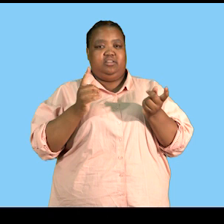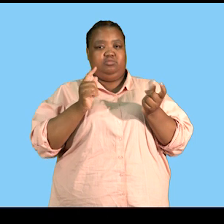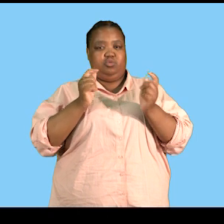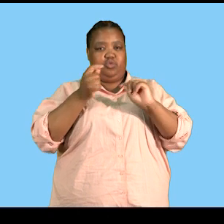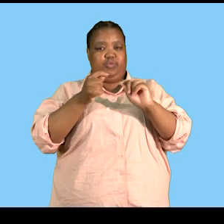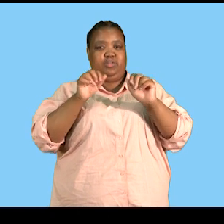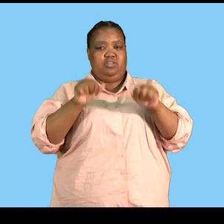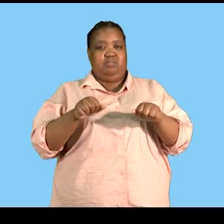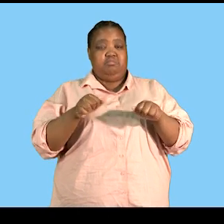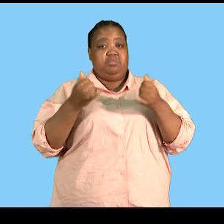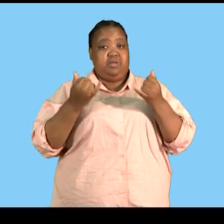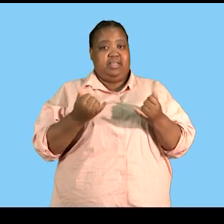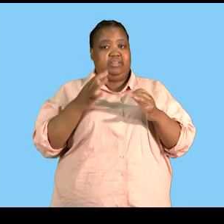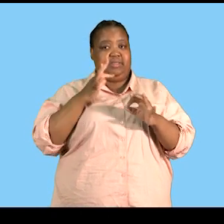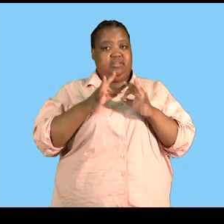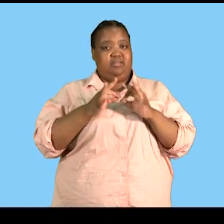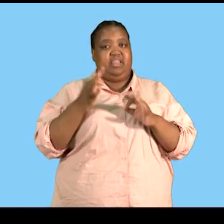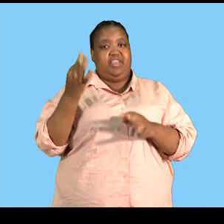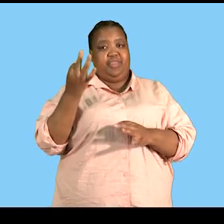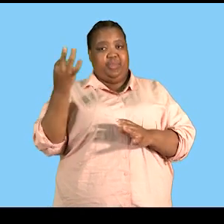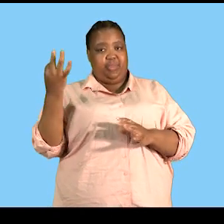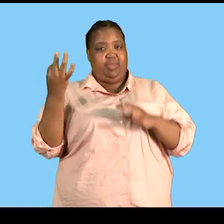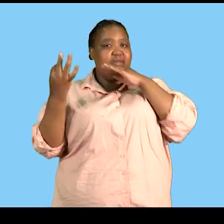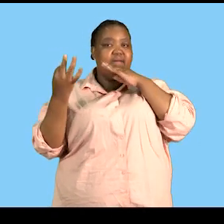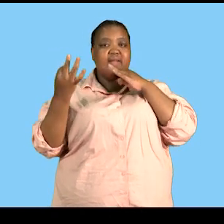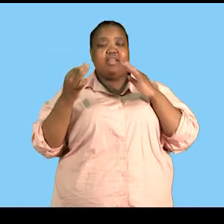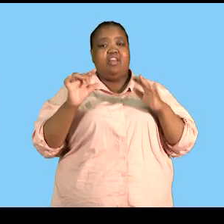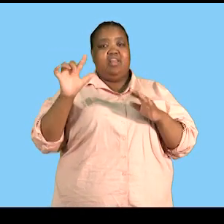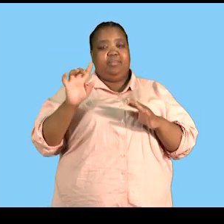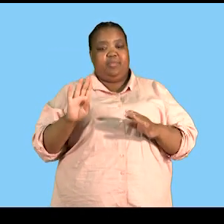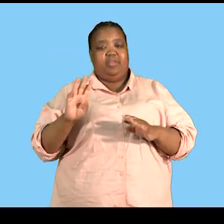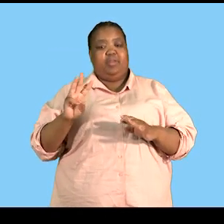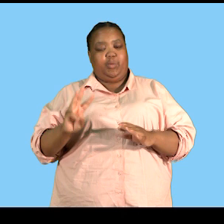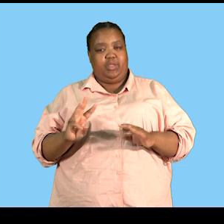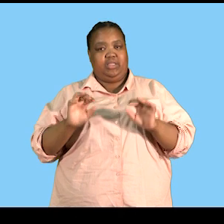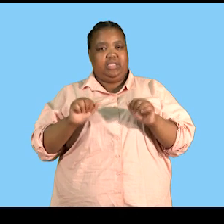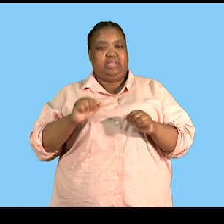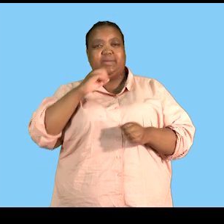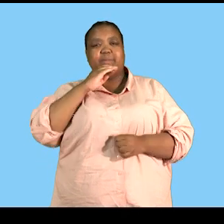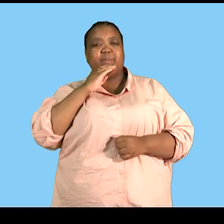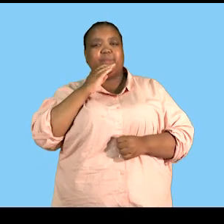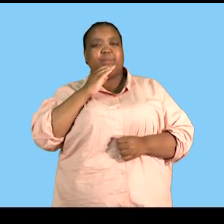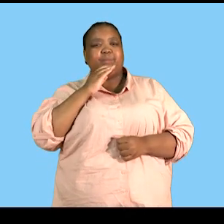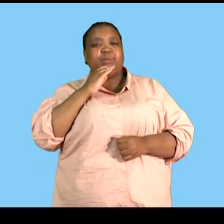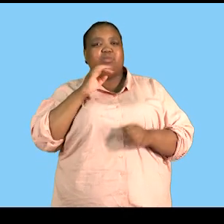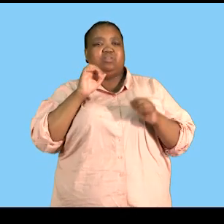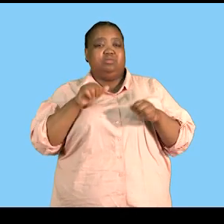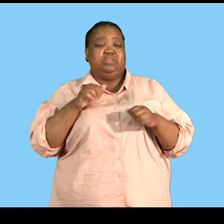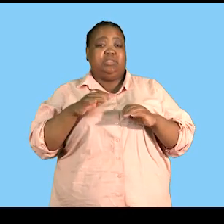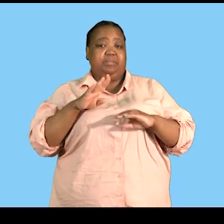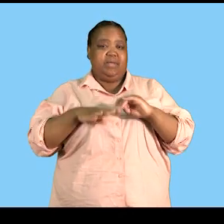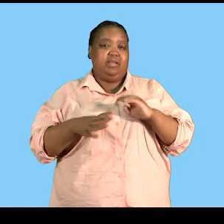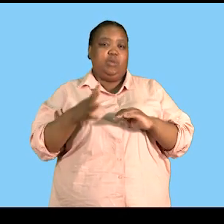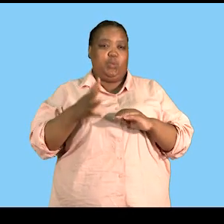but here they specified we need 3 decimal places, meaning that you will